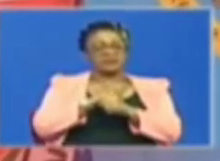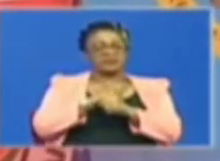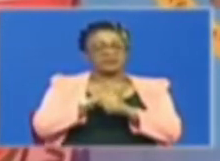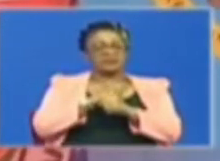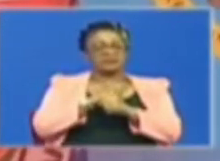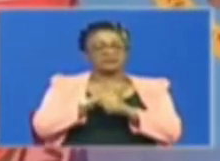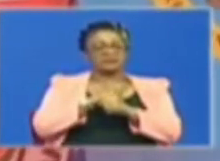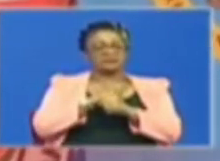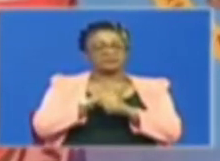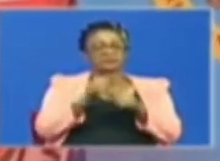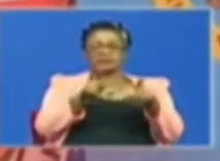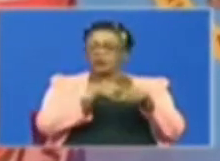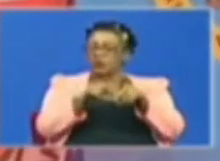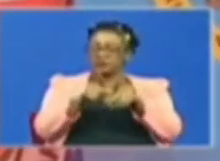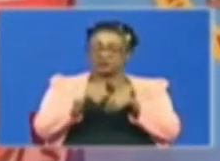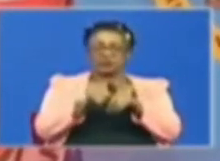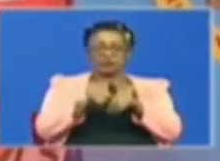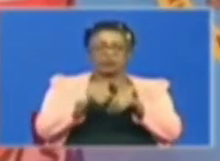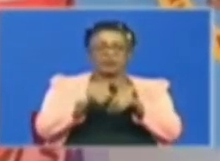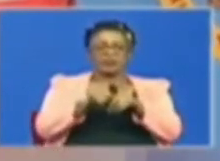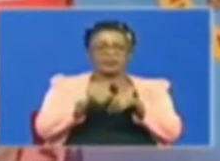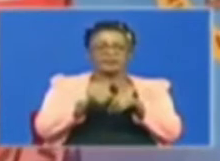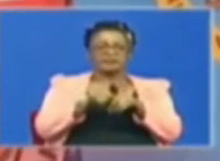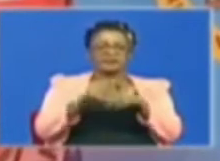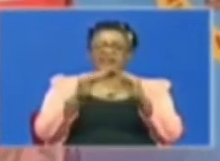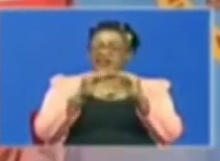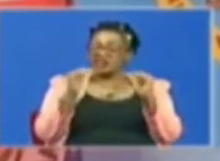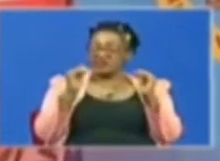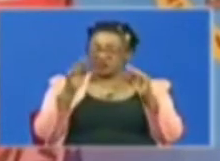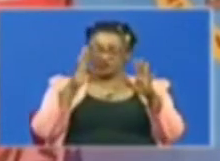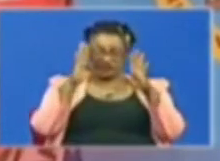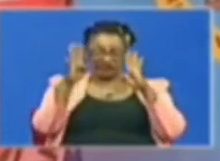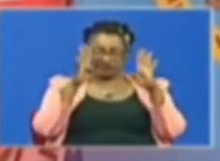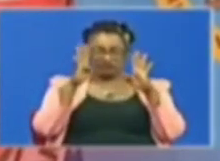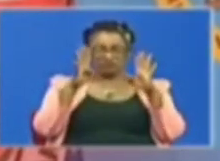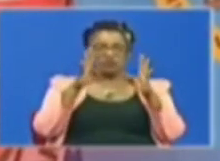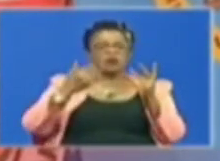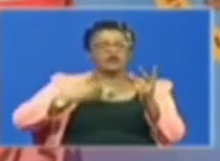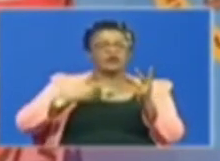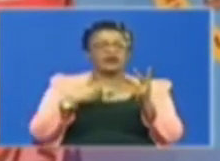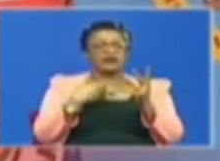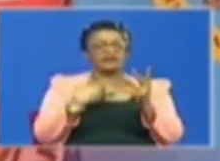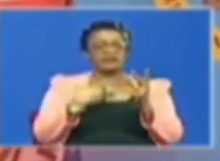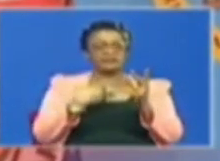We are also pleased at the level of innovation you have embraced